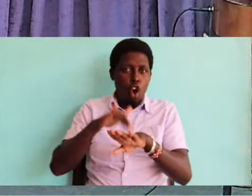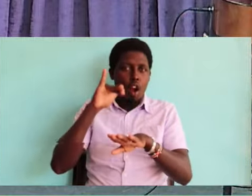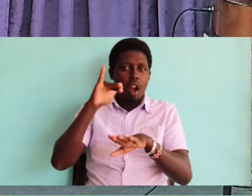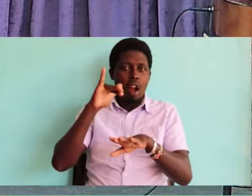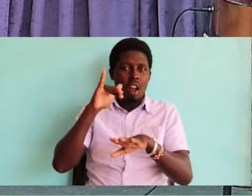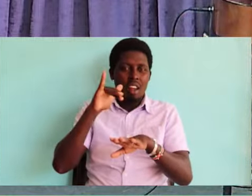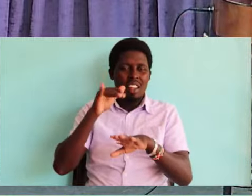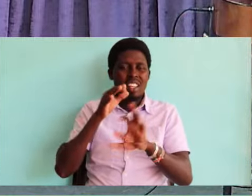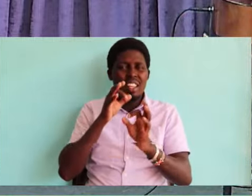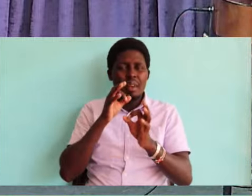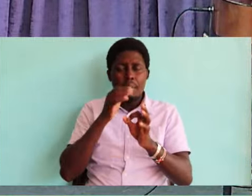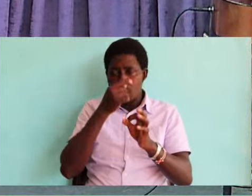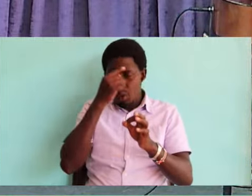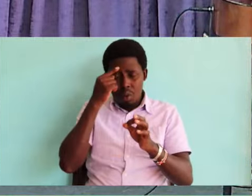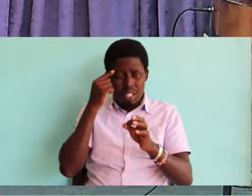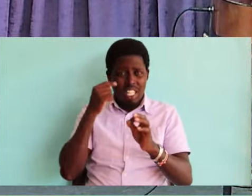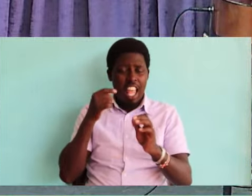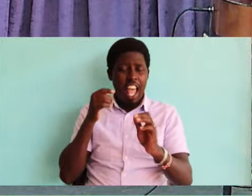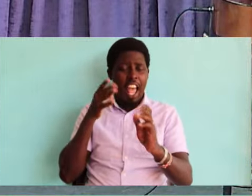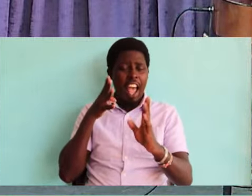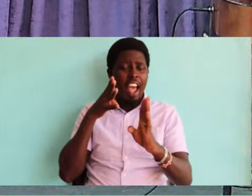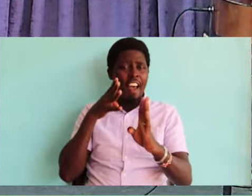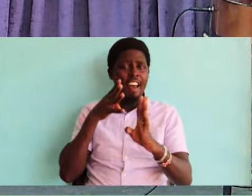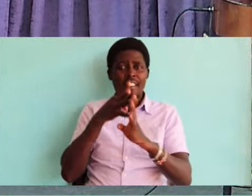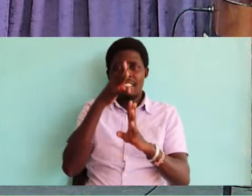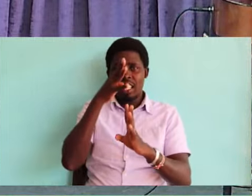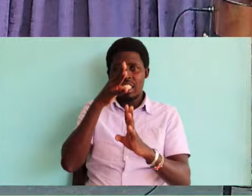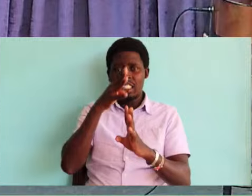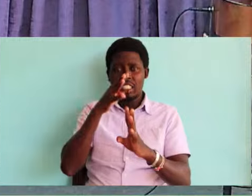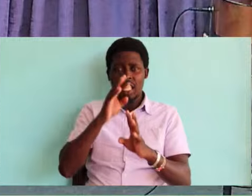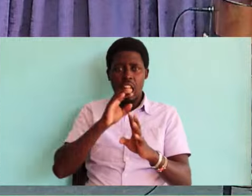since it affects our stewardship.